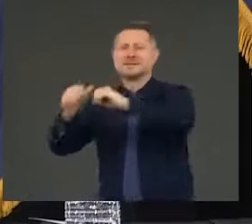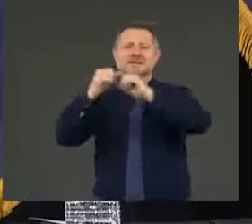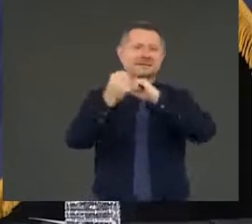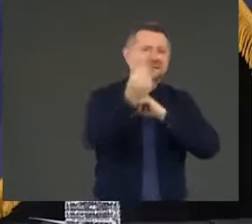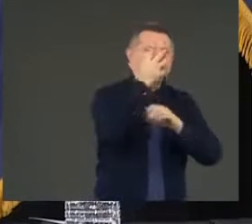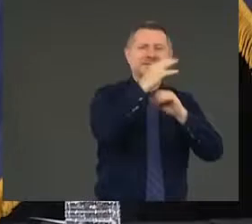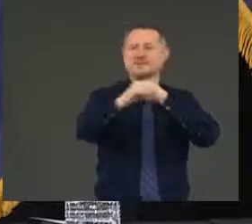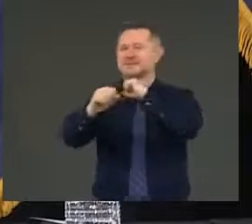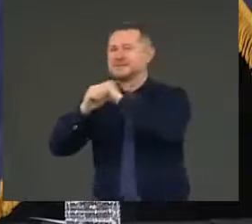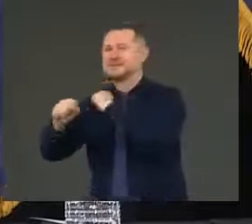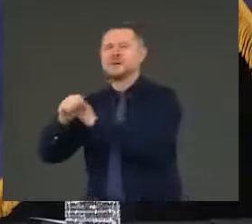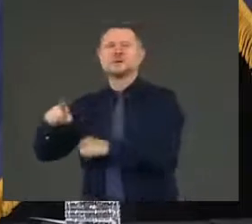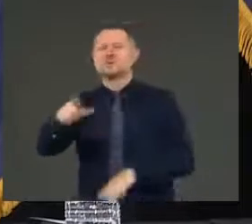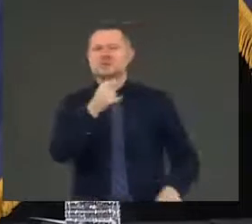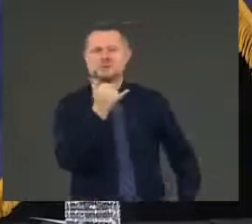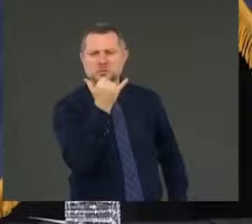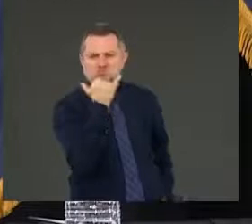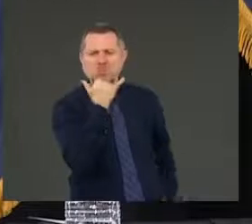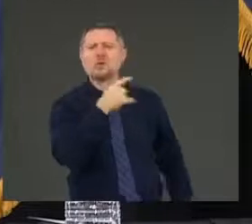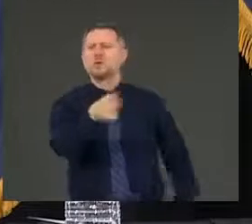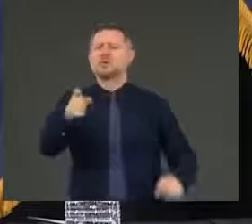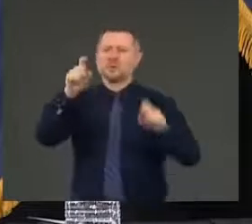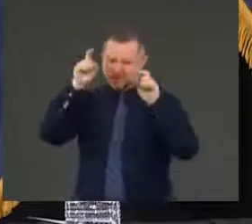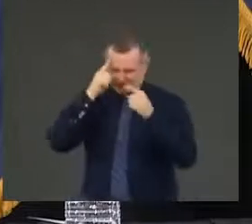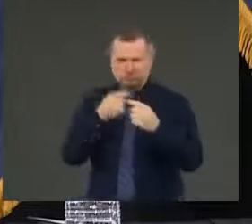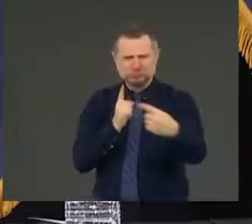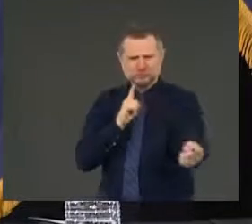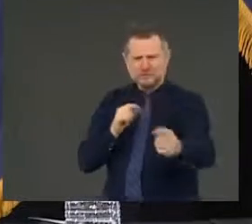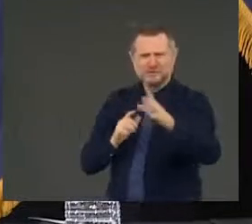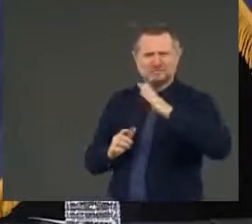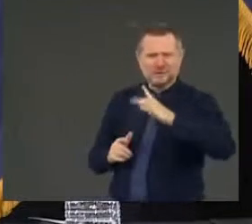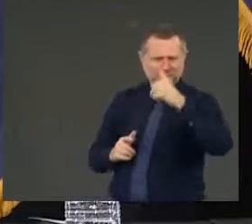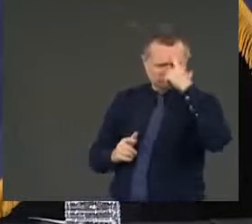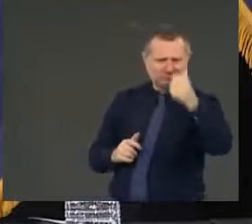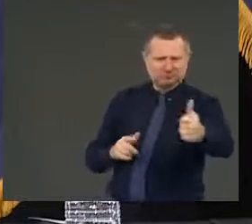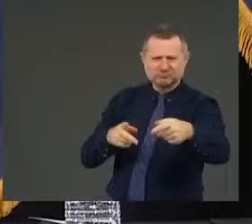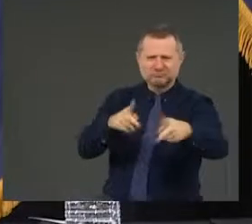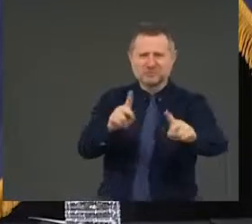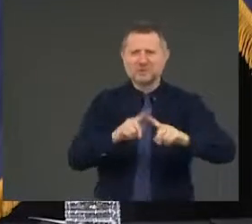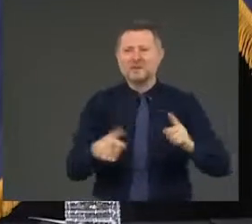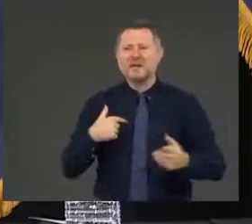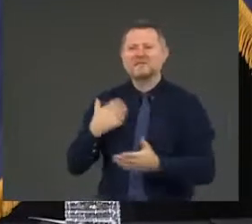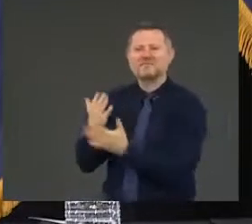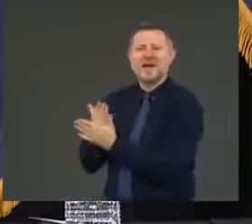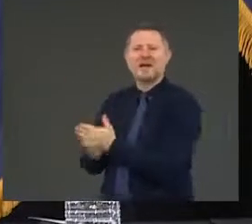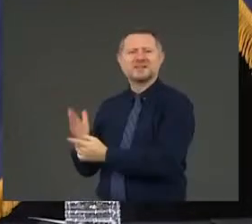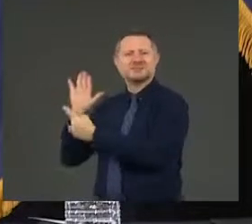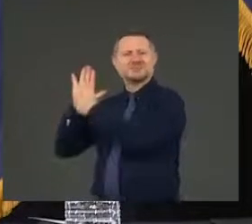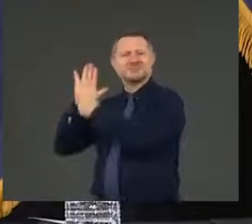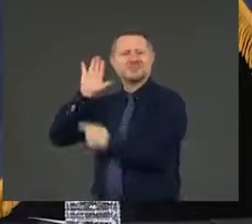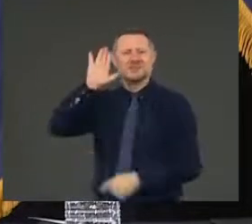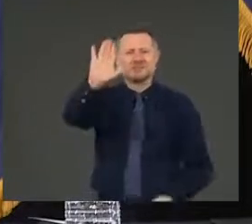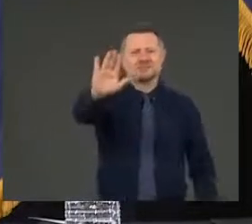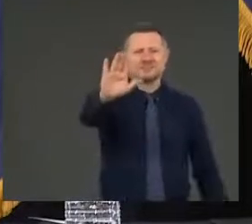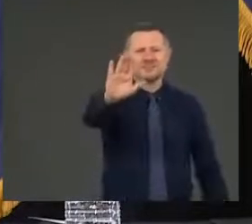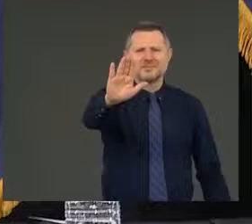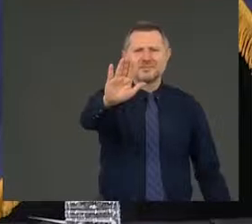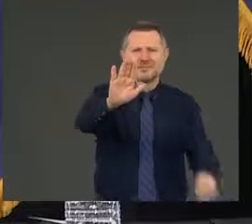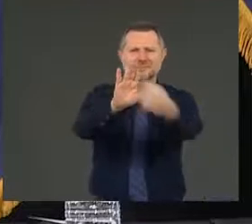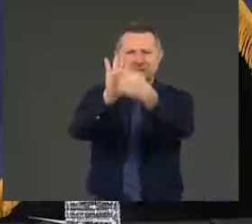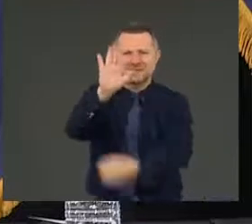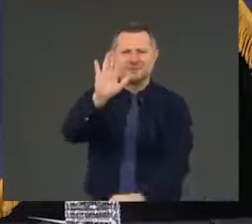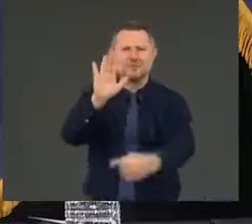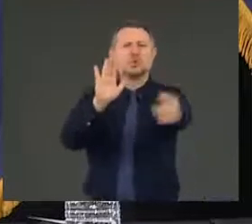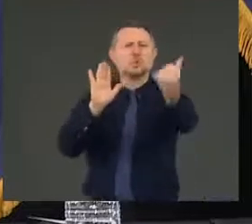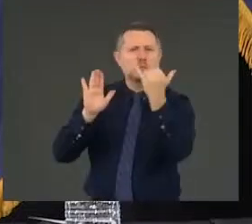you're just wrong. You know, you can have an opinion, but there are also facts. And you're wrong not